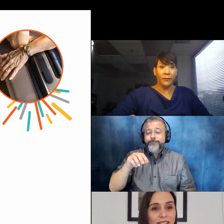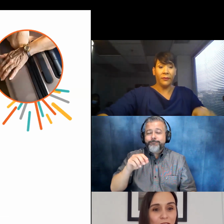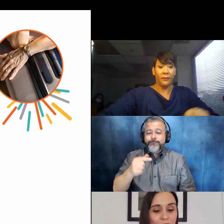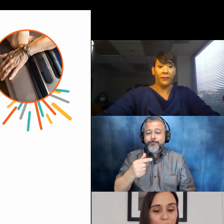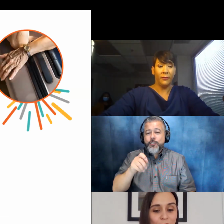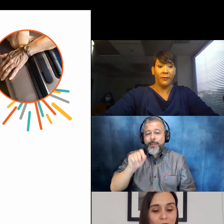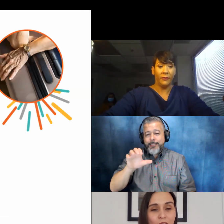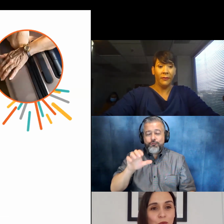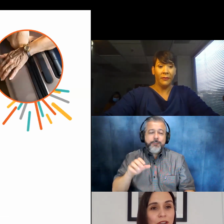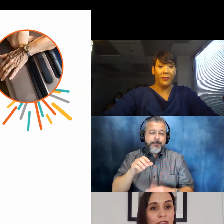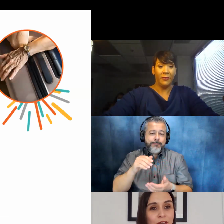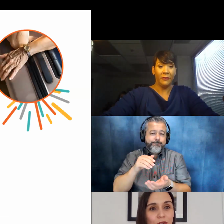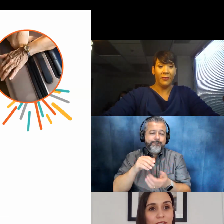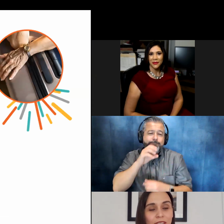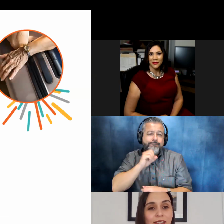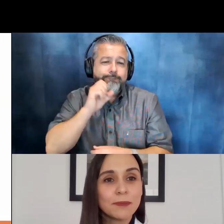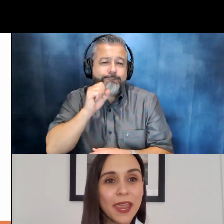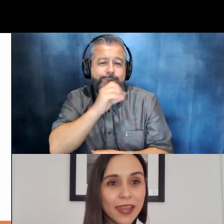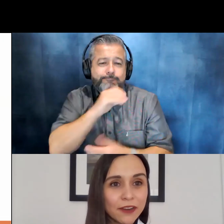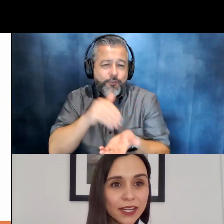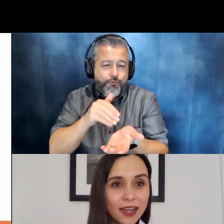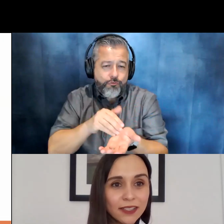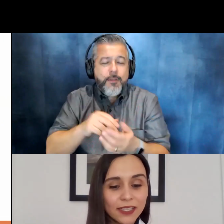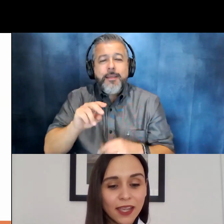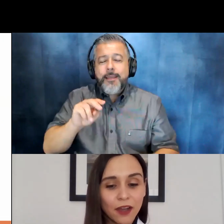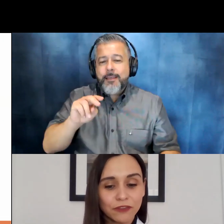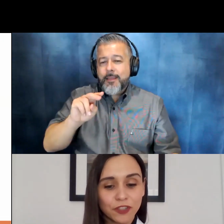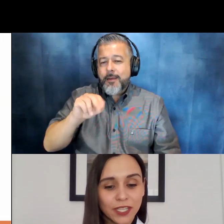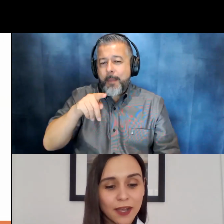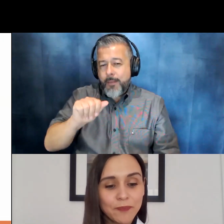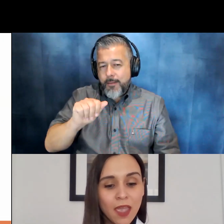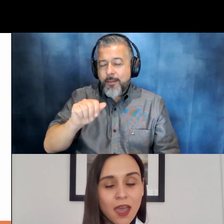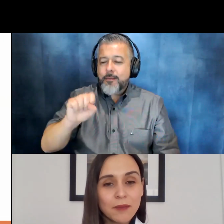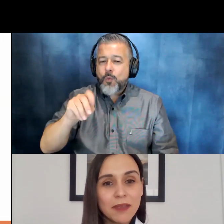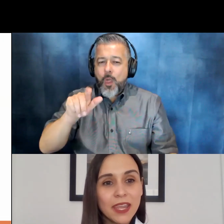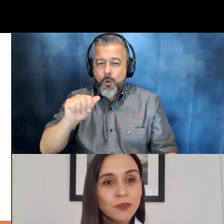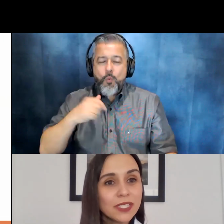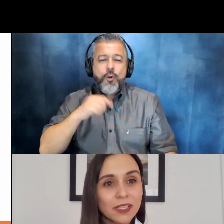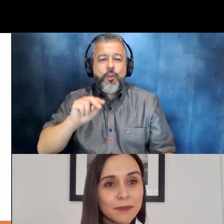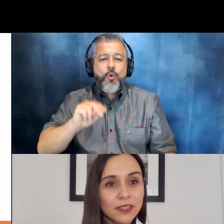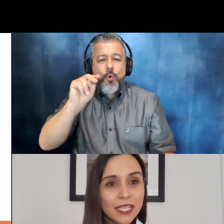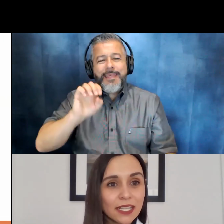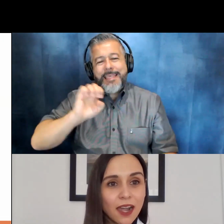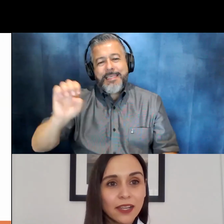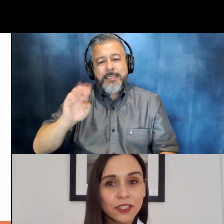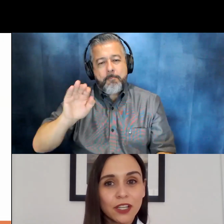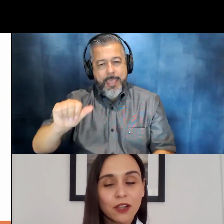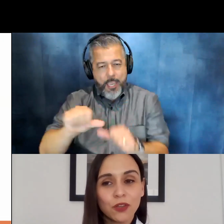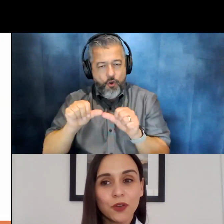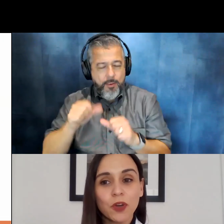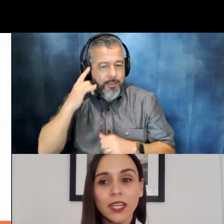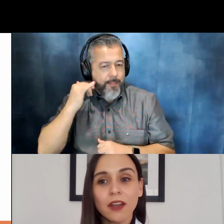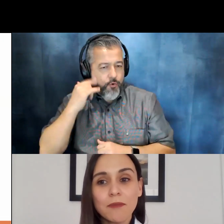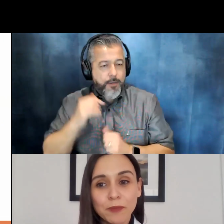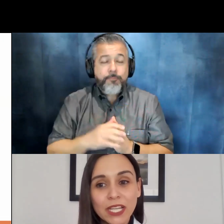Napa Solano. We're in the Northeast Bay Area in California. My main responsibilities at Kaiser